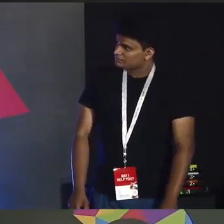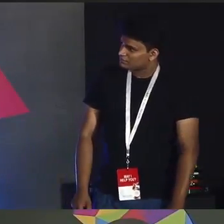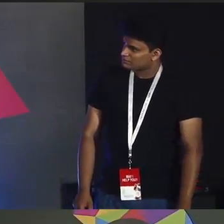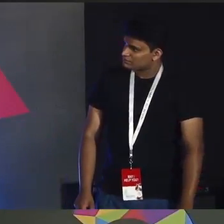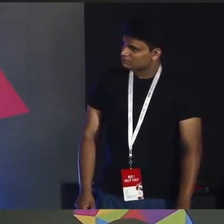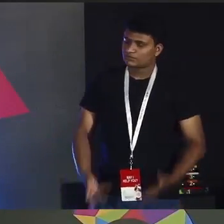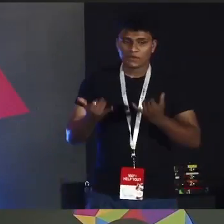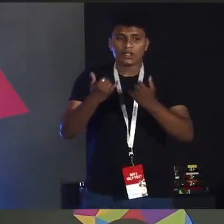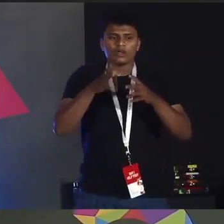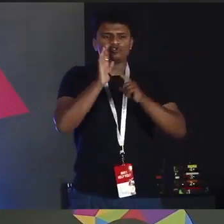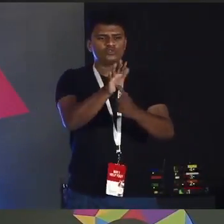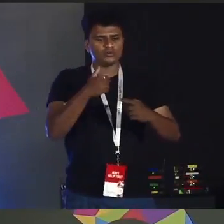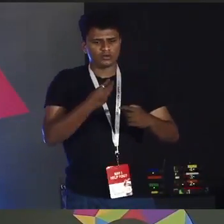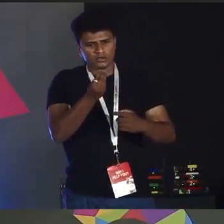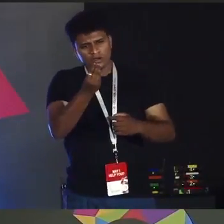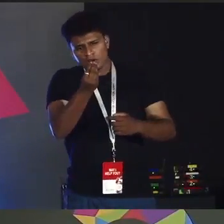have small solutions.